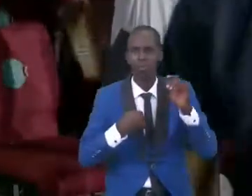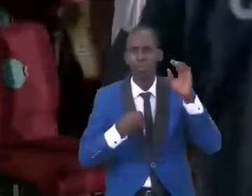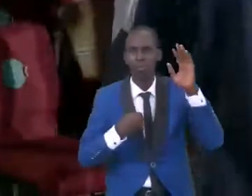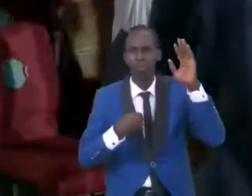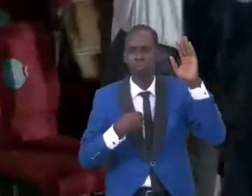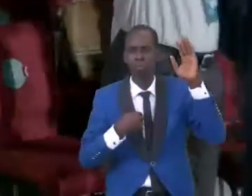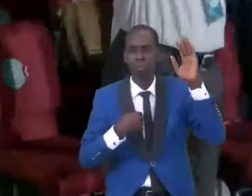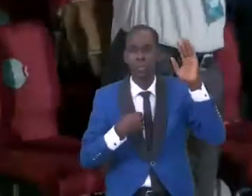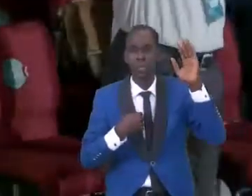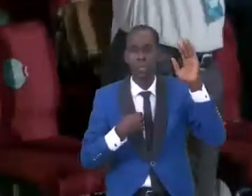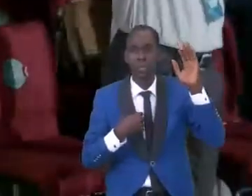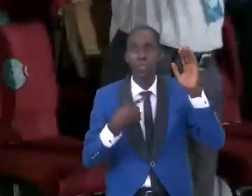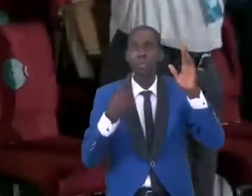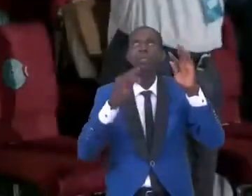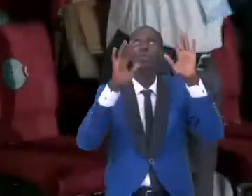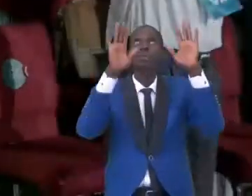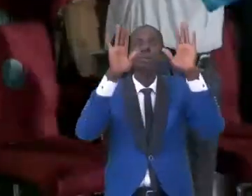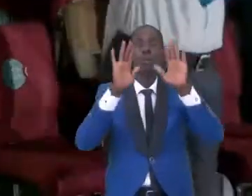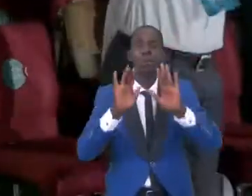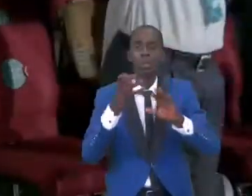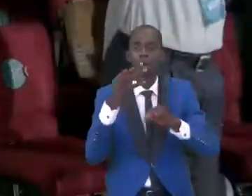And the wonder of miracle.